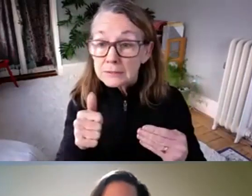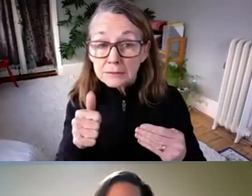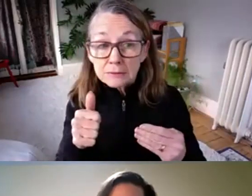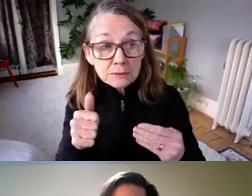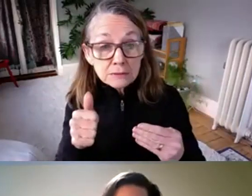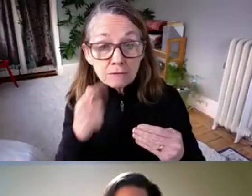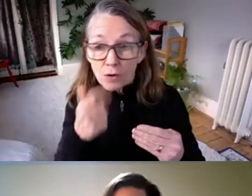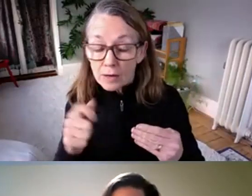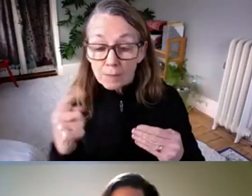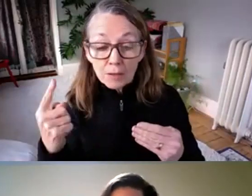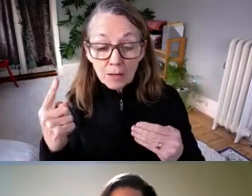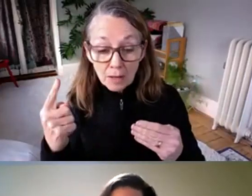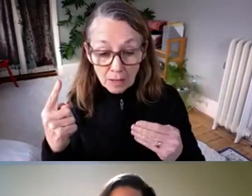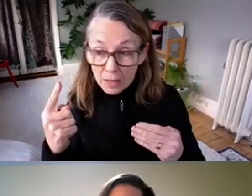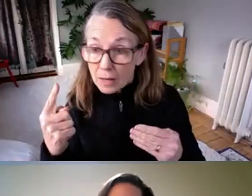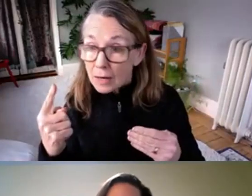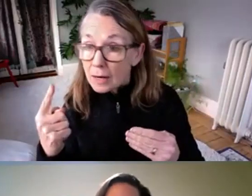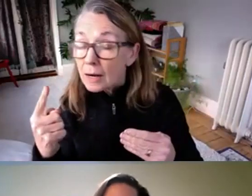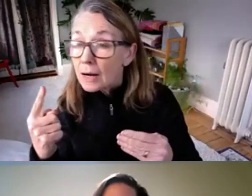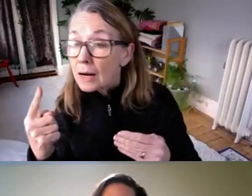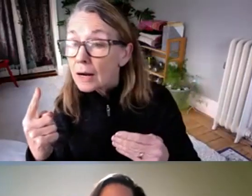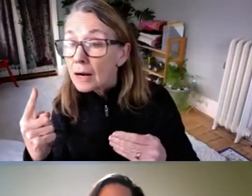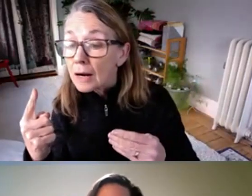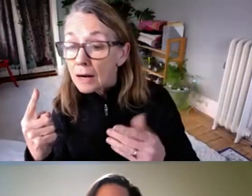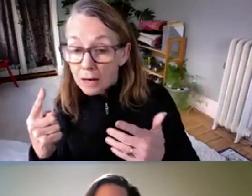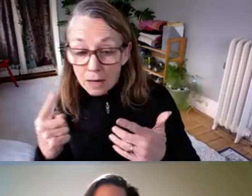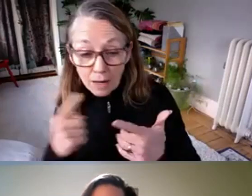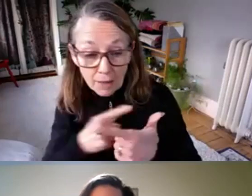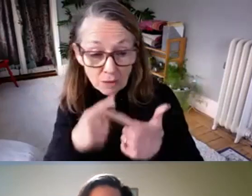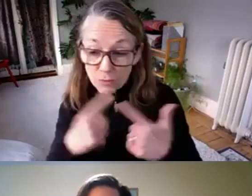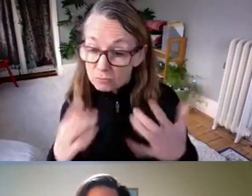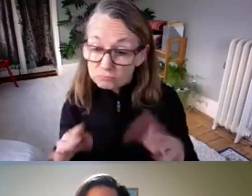and schedule a future meeting. And then we'll wrap up the meeting.